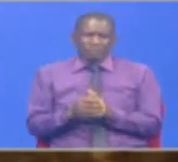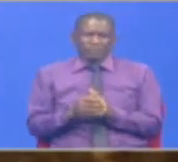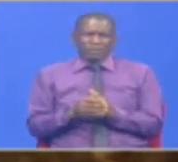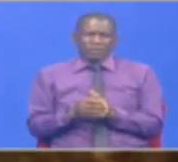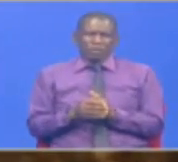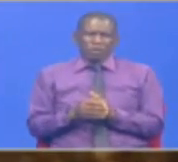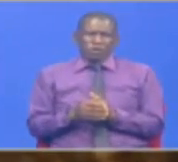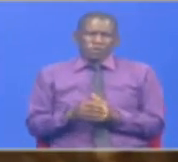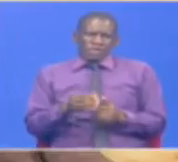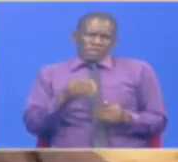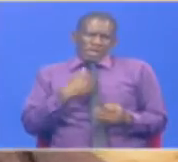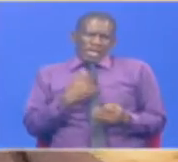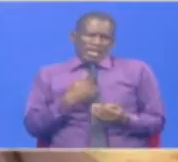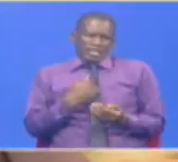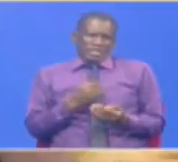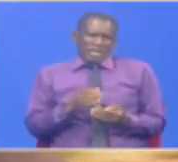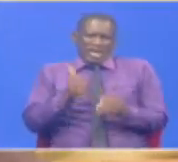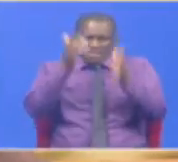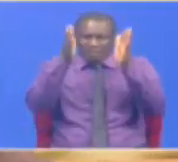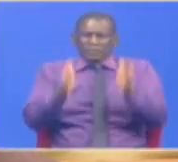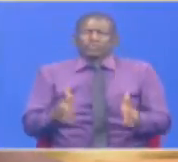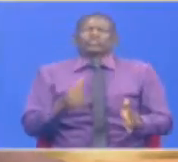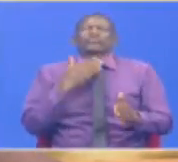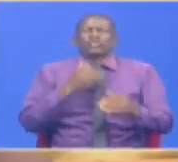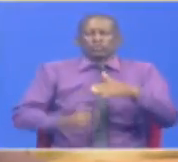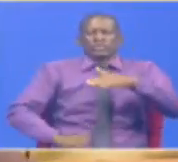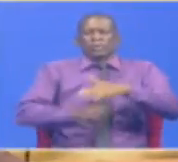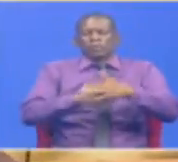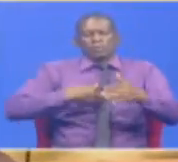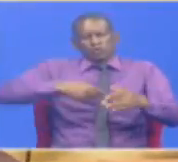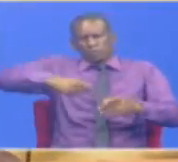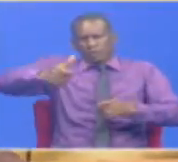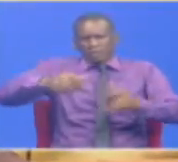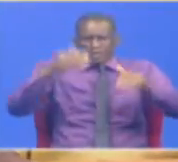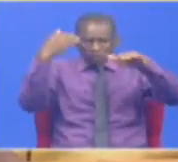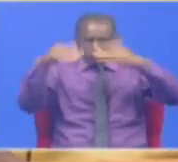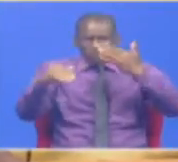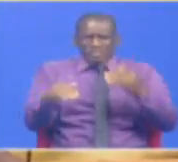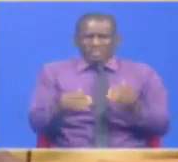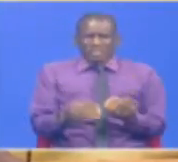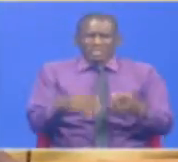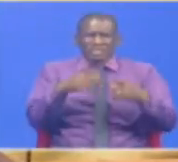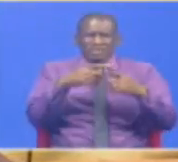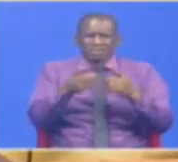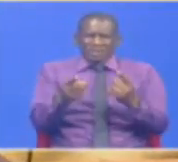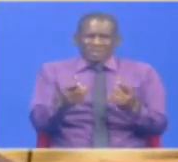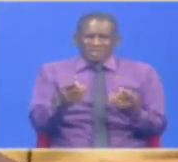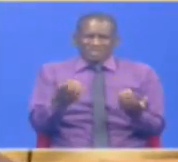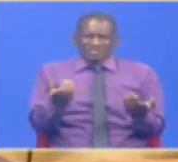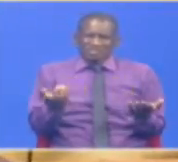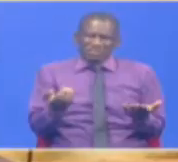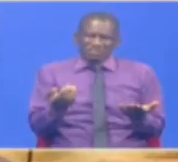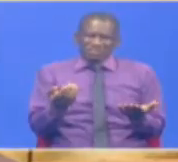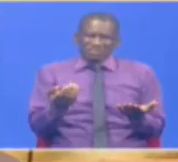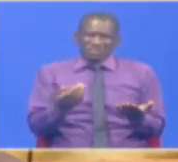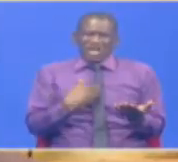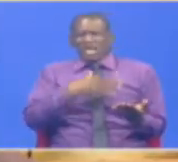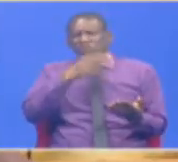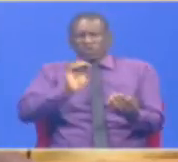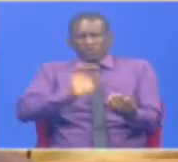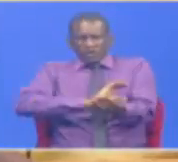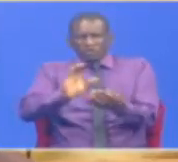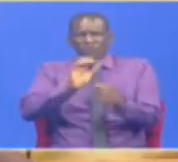I had someone who wanted to pay for my fees, but I had to go for a course which he